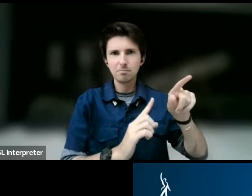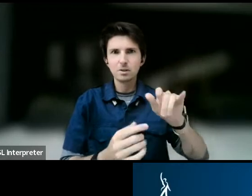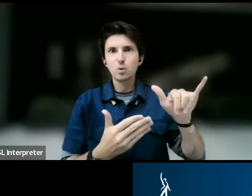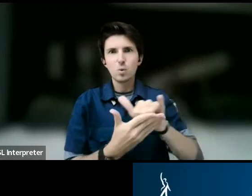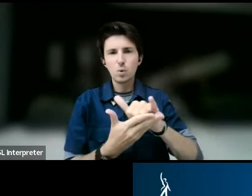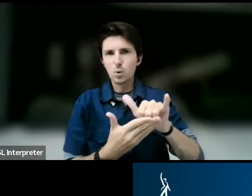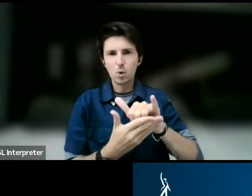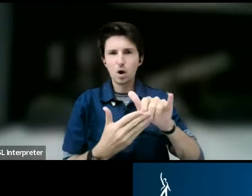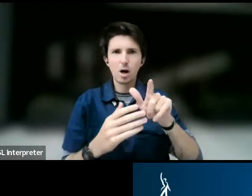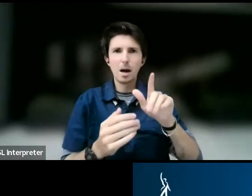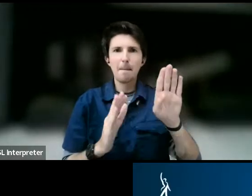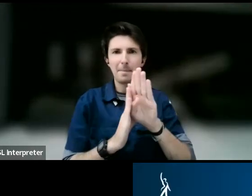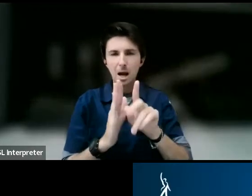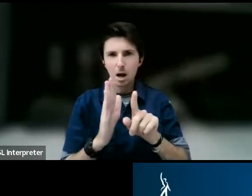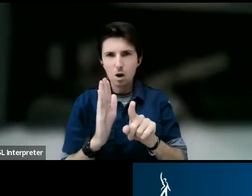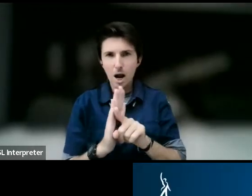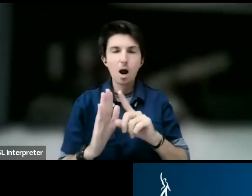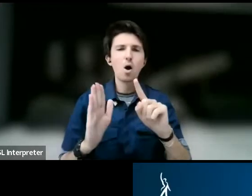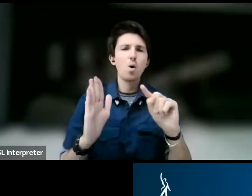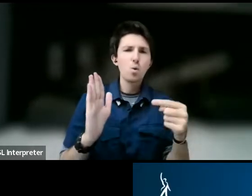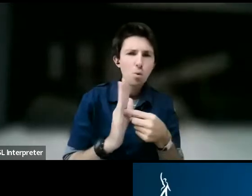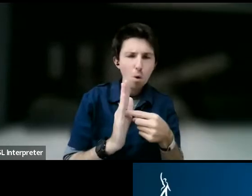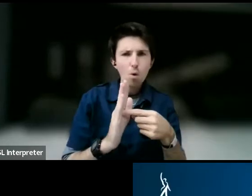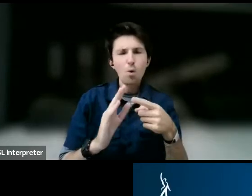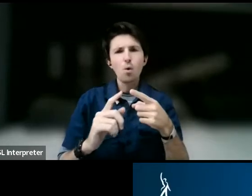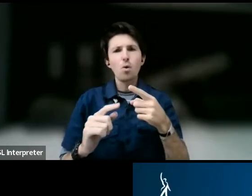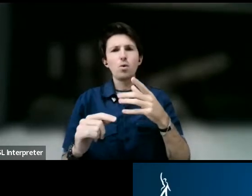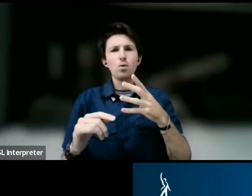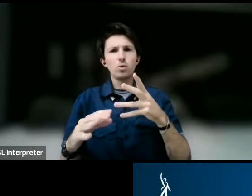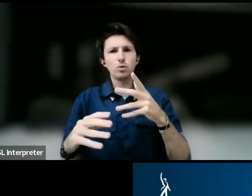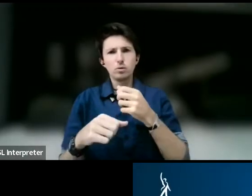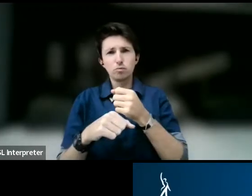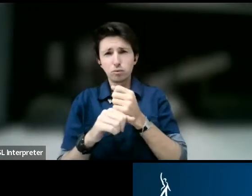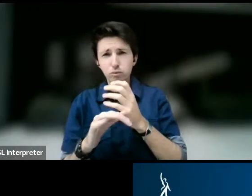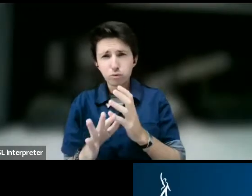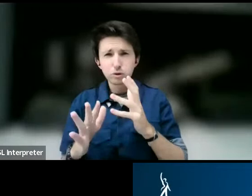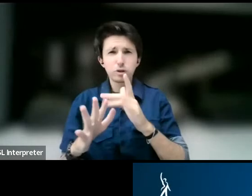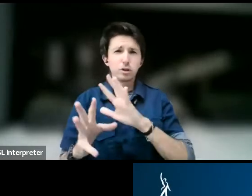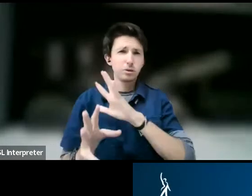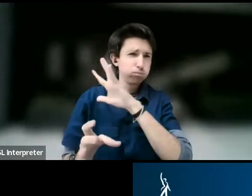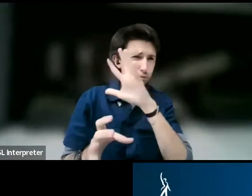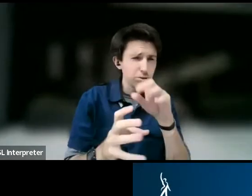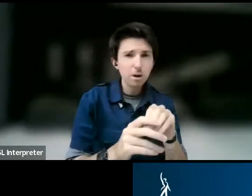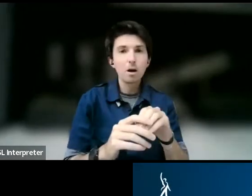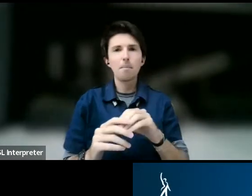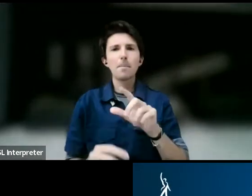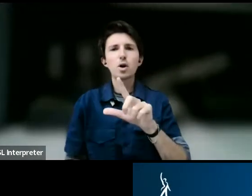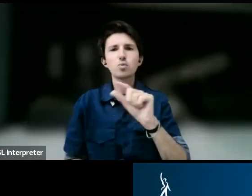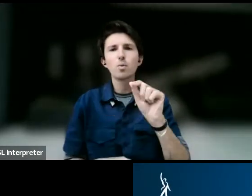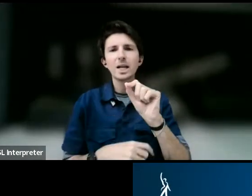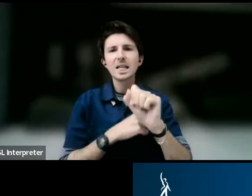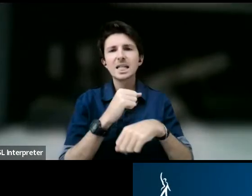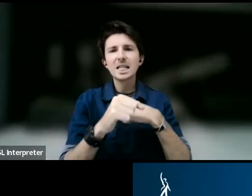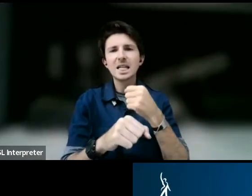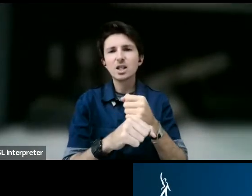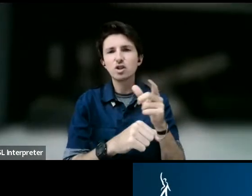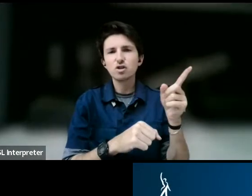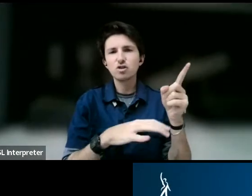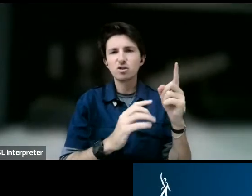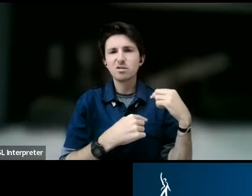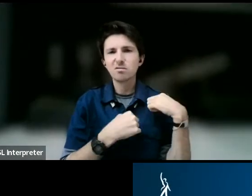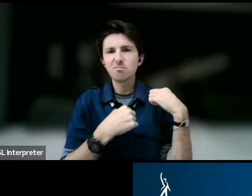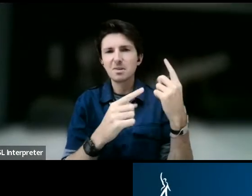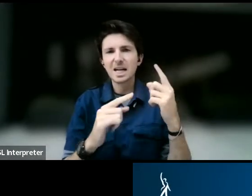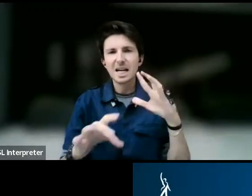assuming her current role, Stephanie supported members for nearly 2 decades through several positions at SAG and SAG-AFTRA as